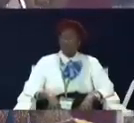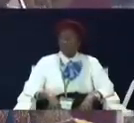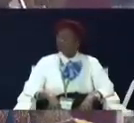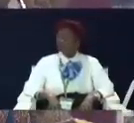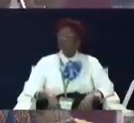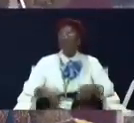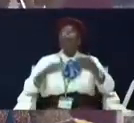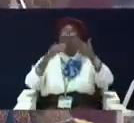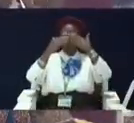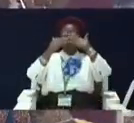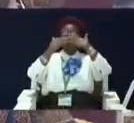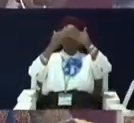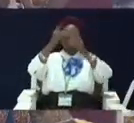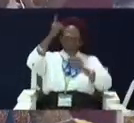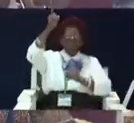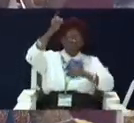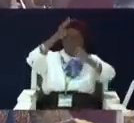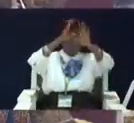Thank you, Father.